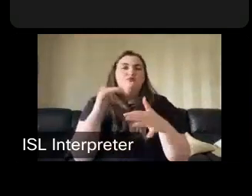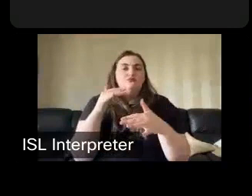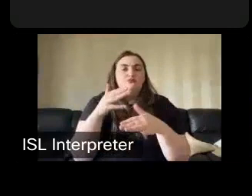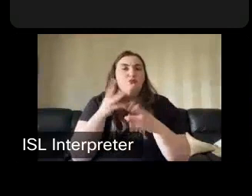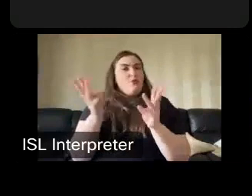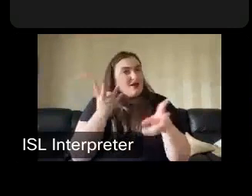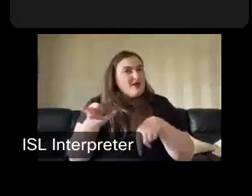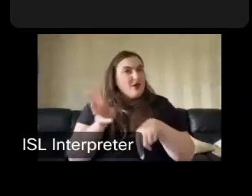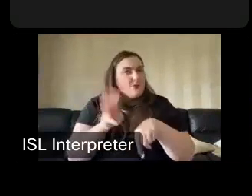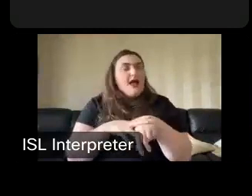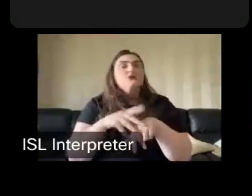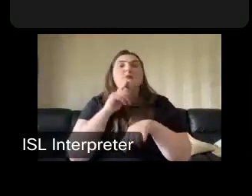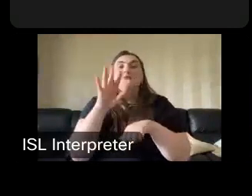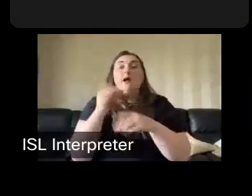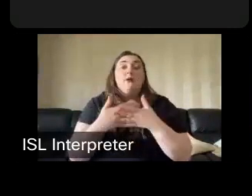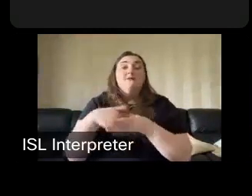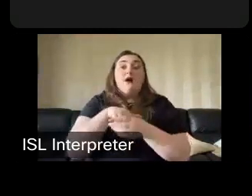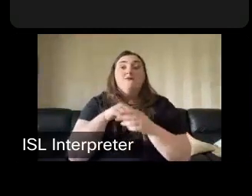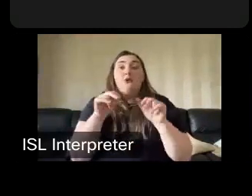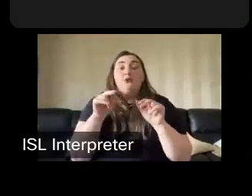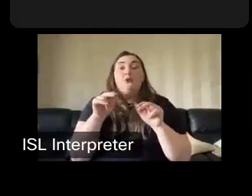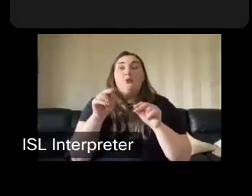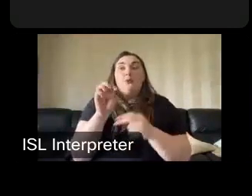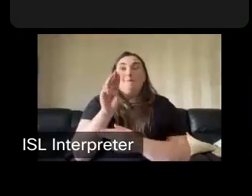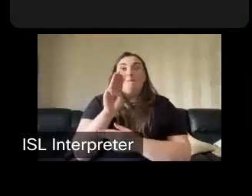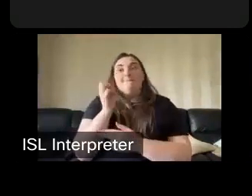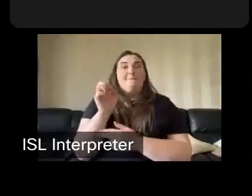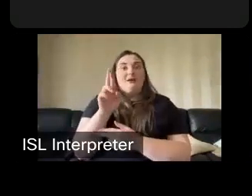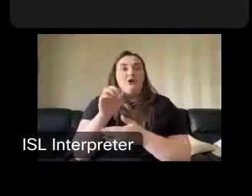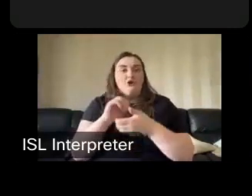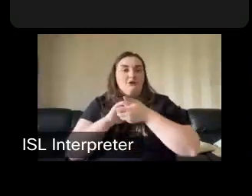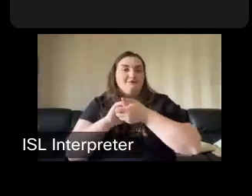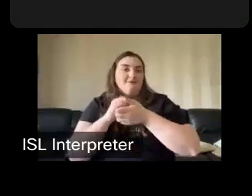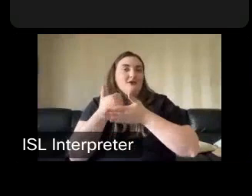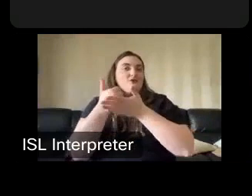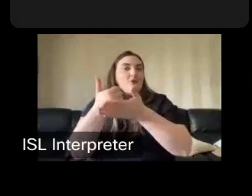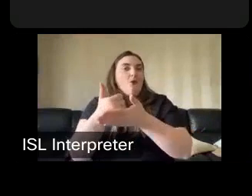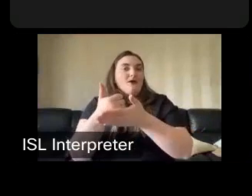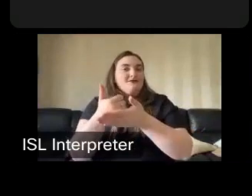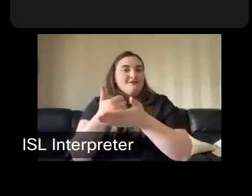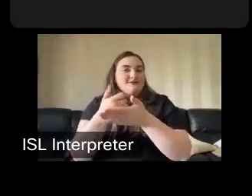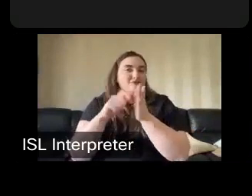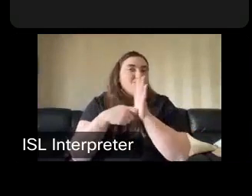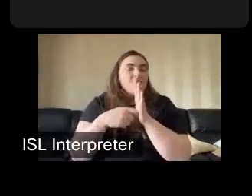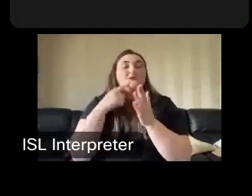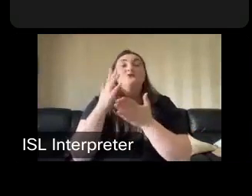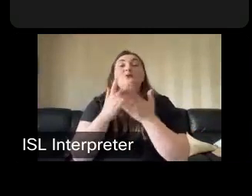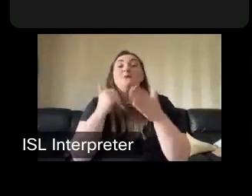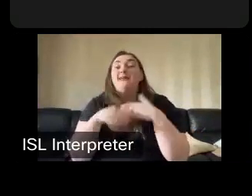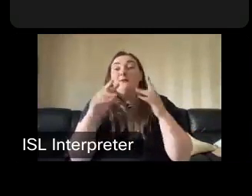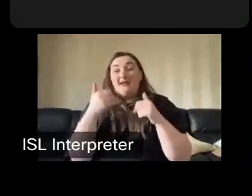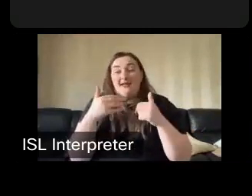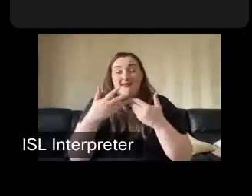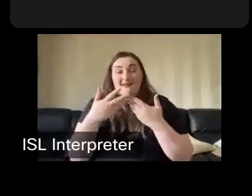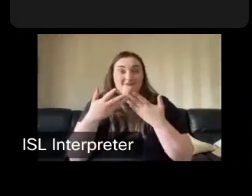why we're engaging in this new peer support initiative, which we're hoping, you know, someday will roll out and be part